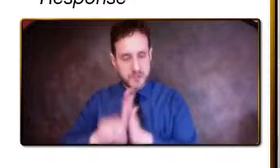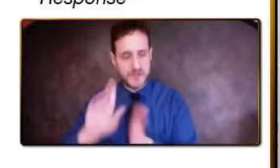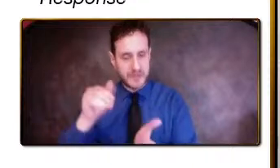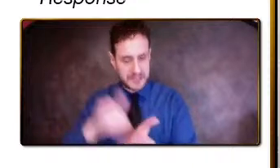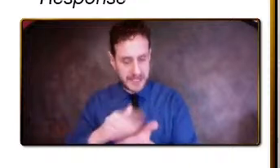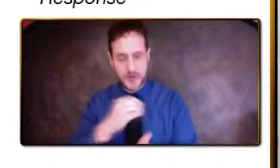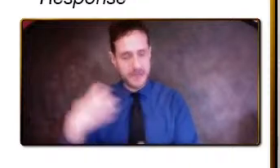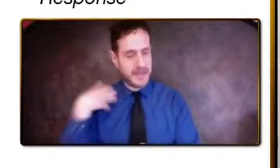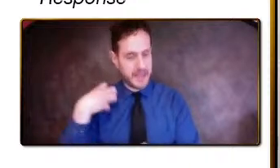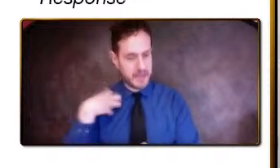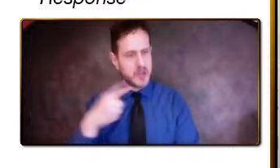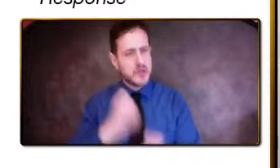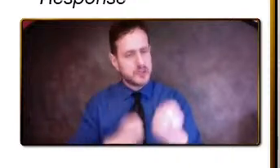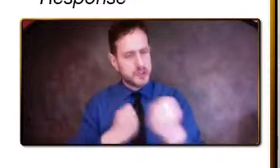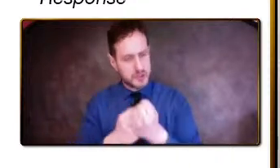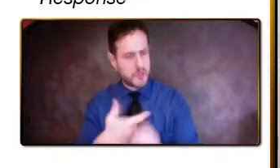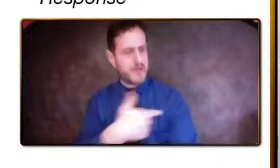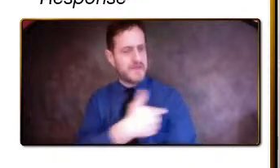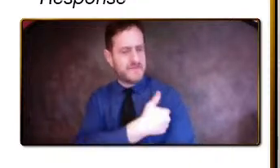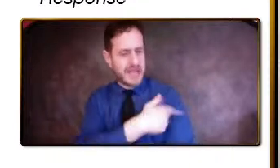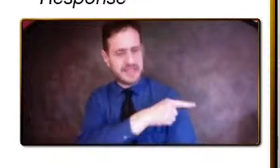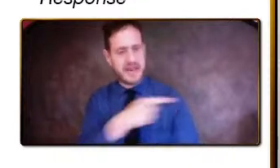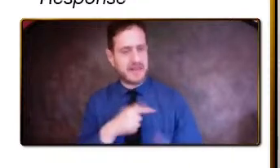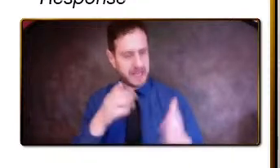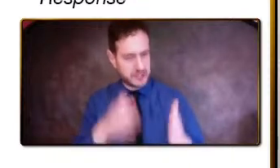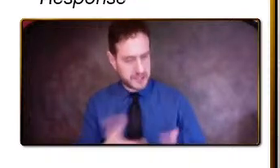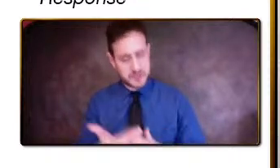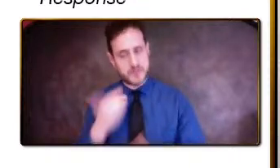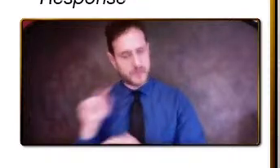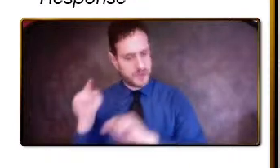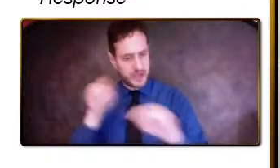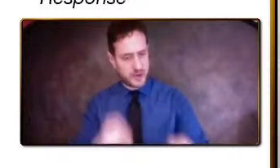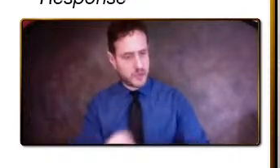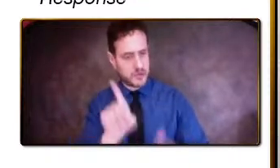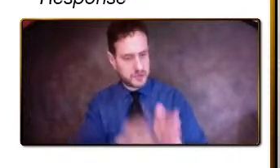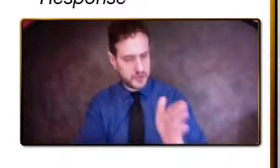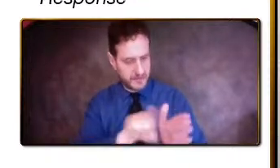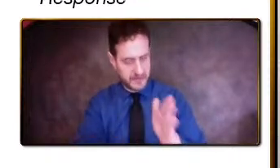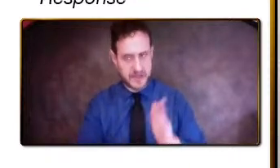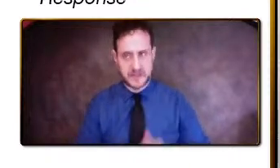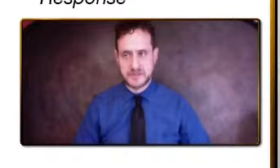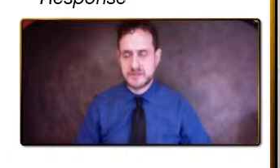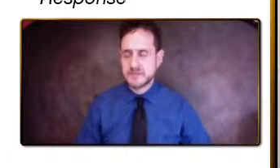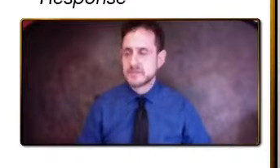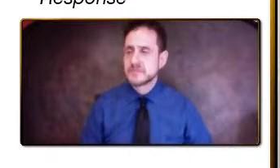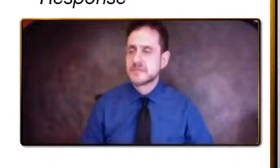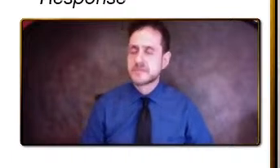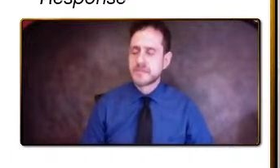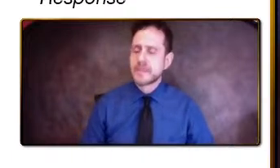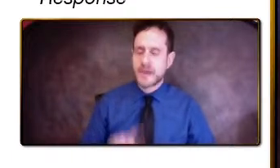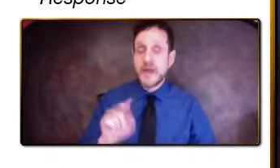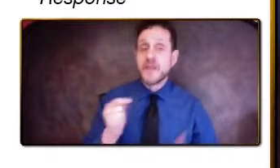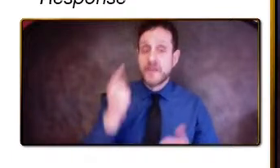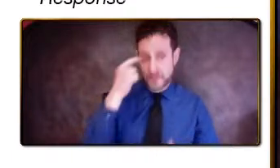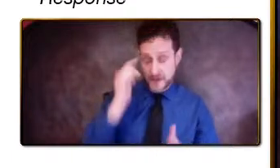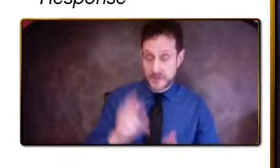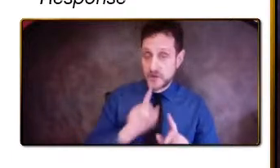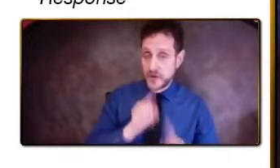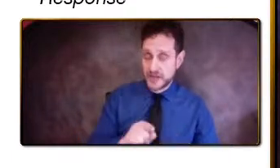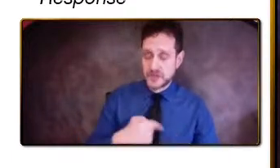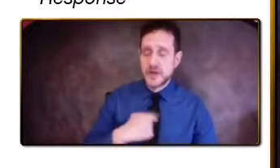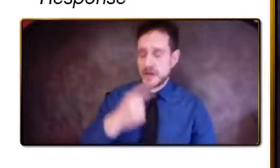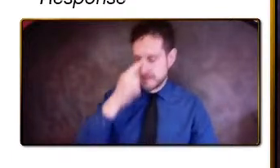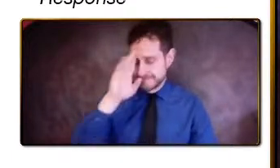support vaccinating legislators before they return to Springfield? Well, I think that we have